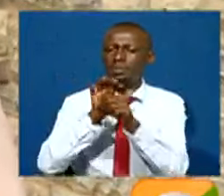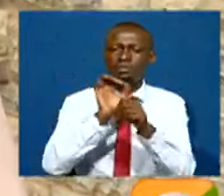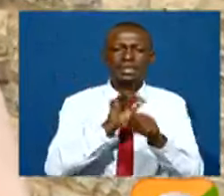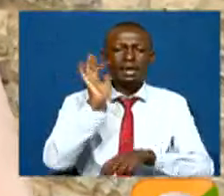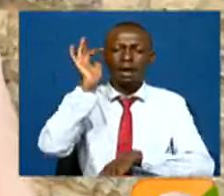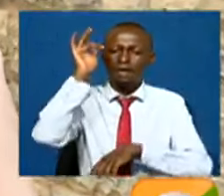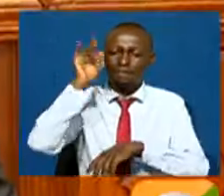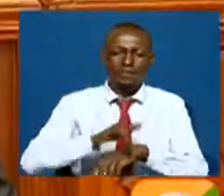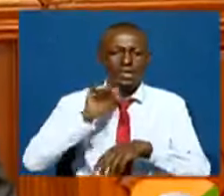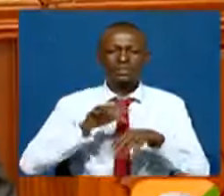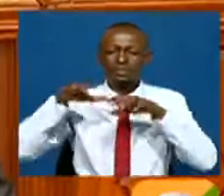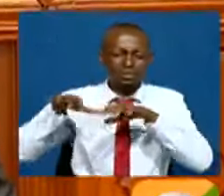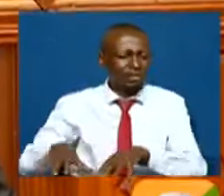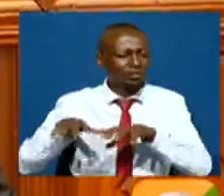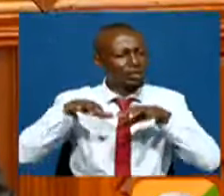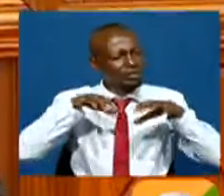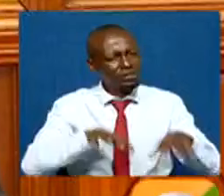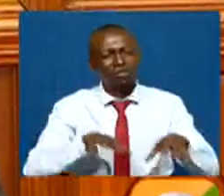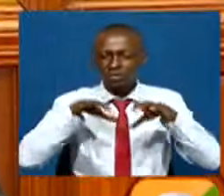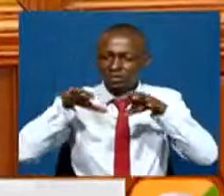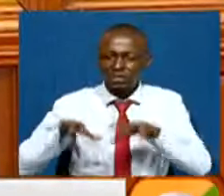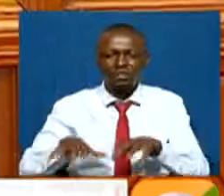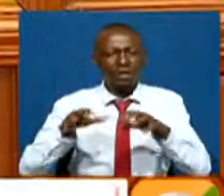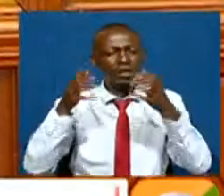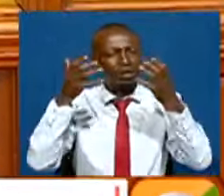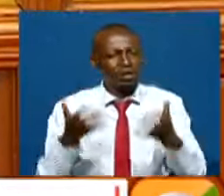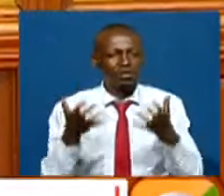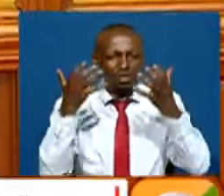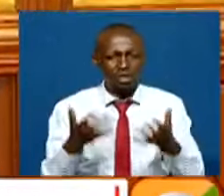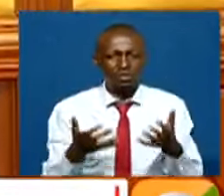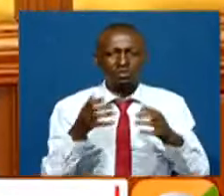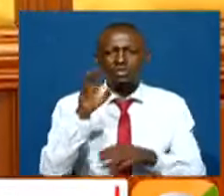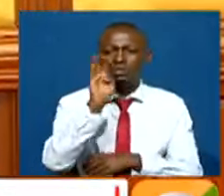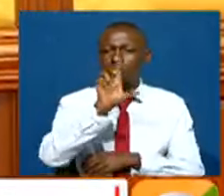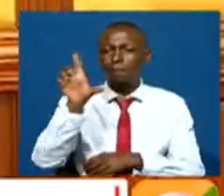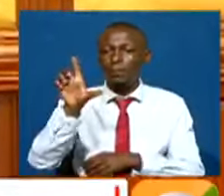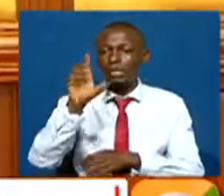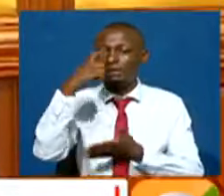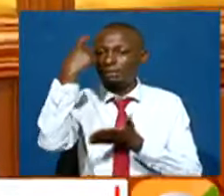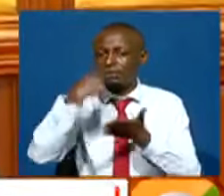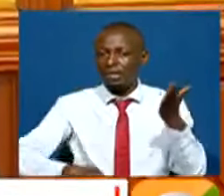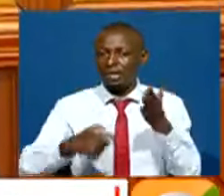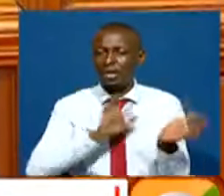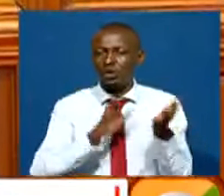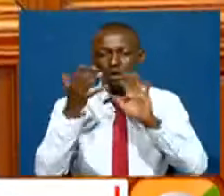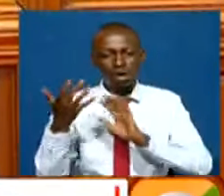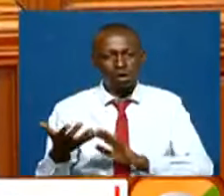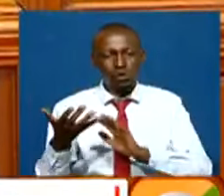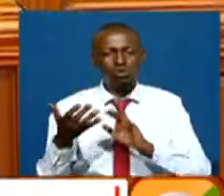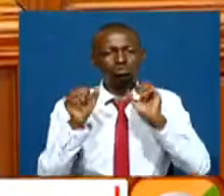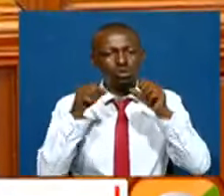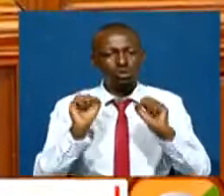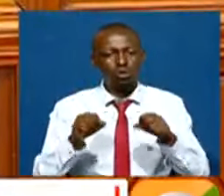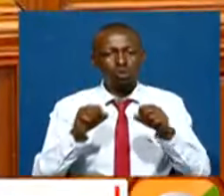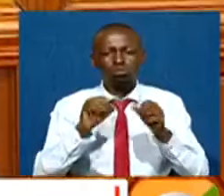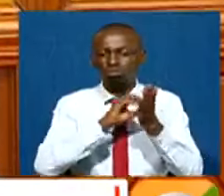and untold suffering. The taxes as envisaged in the bill need to be